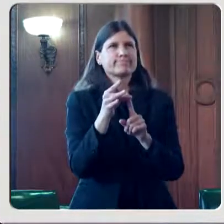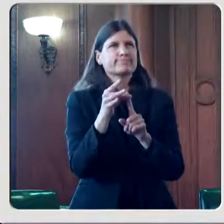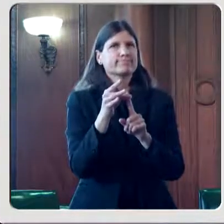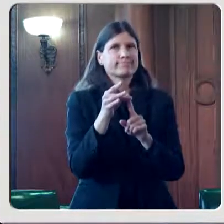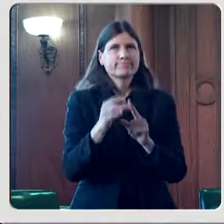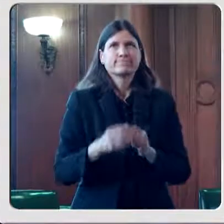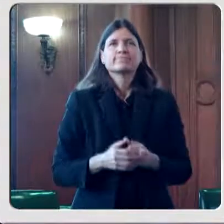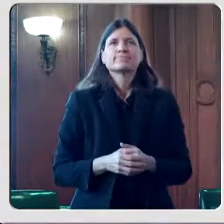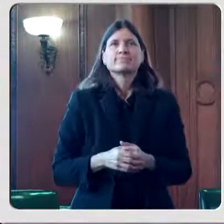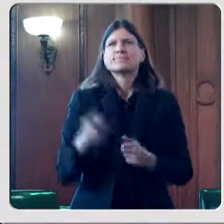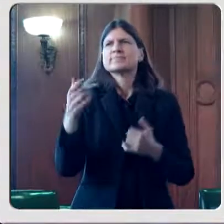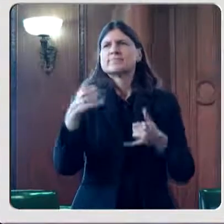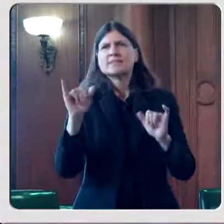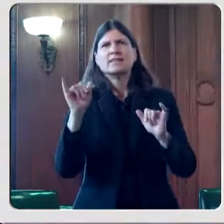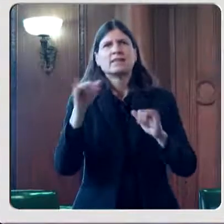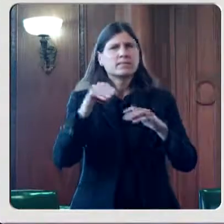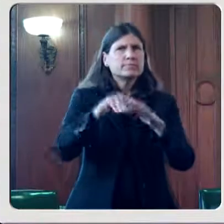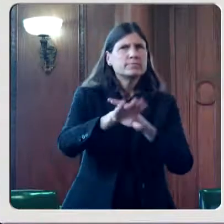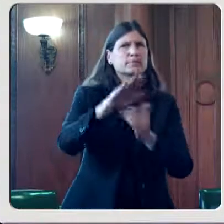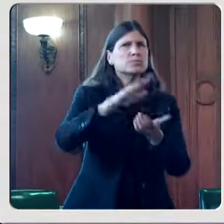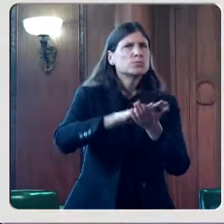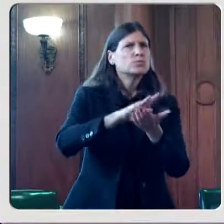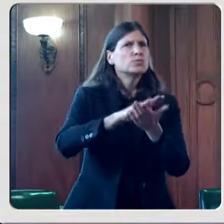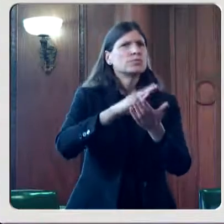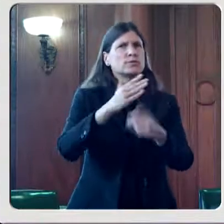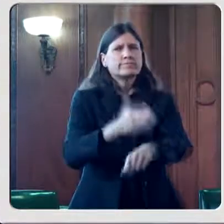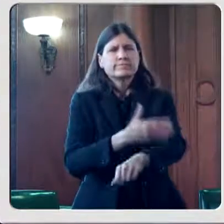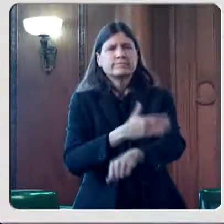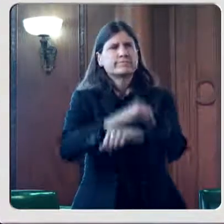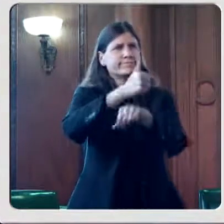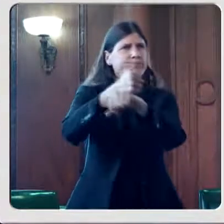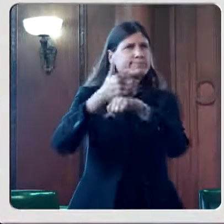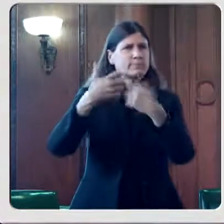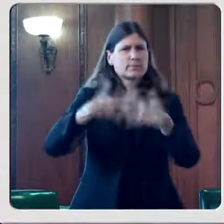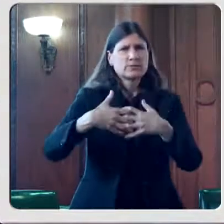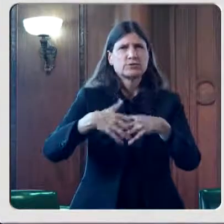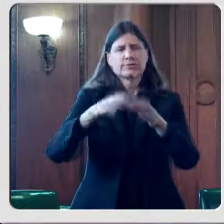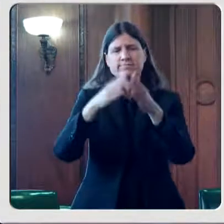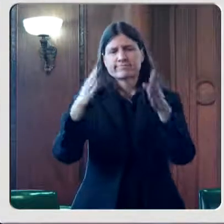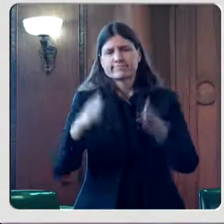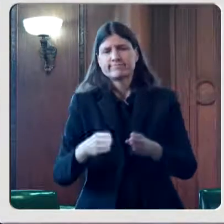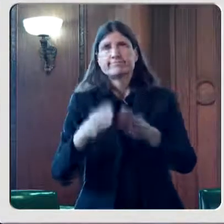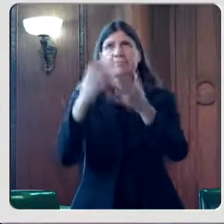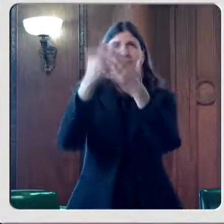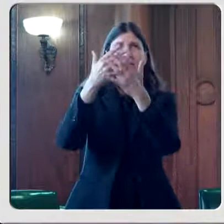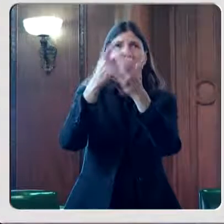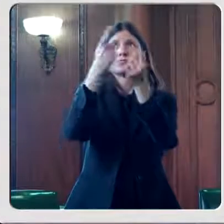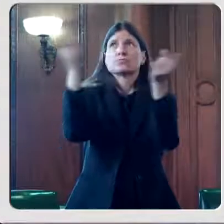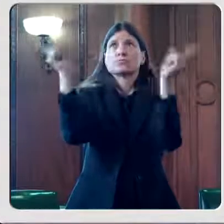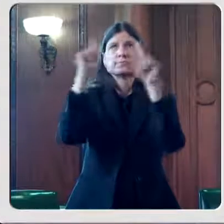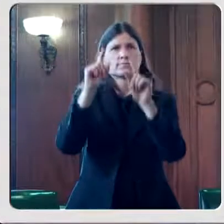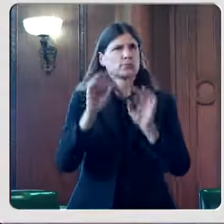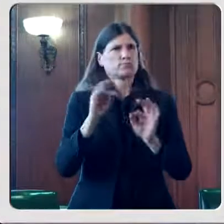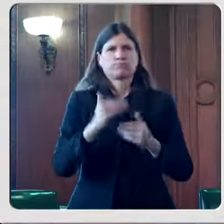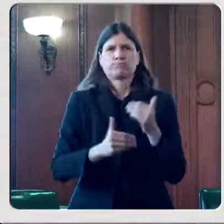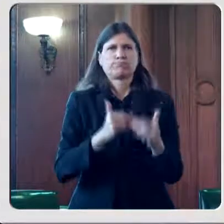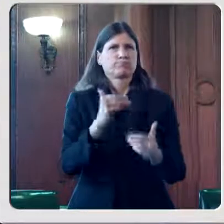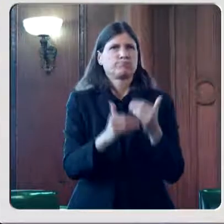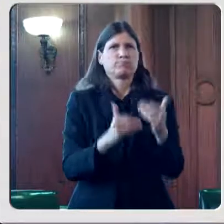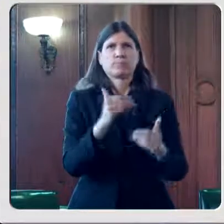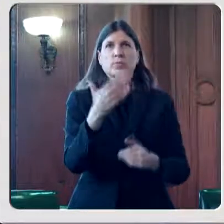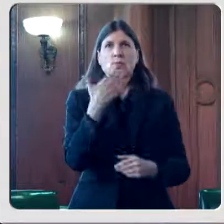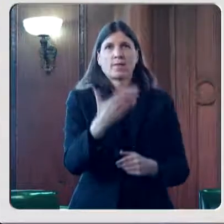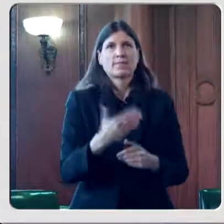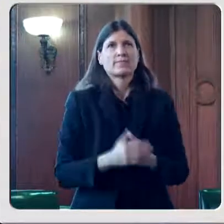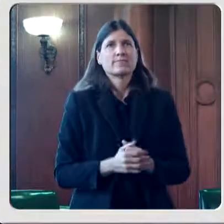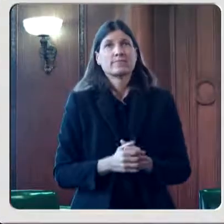for top-notch, above and beyond ventilation to defeat this COVID-19. He continues to work very closely with Commissioner Helen